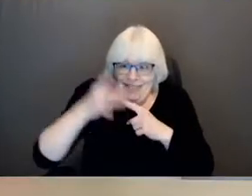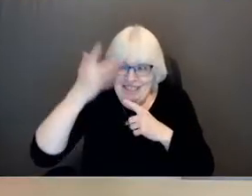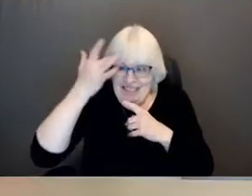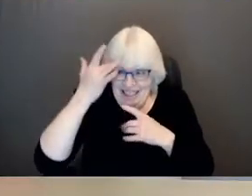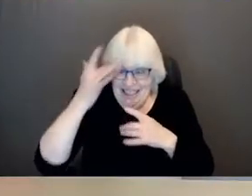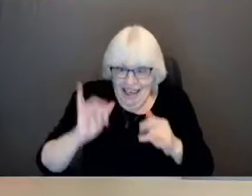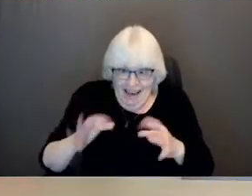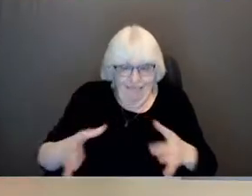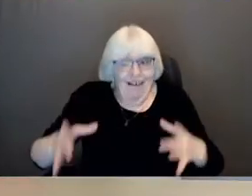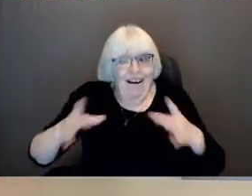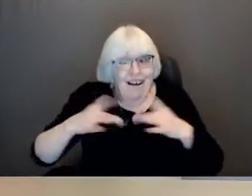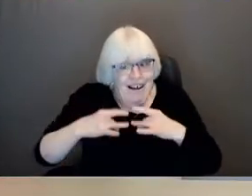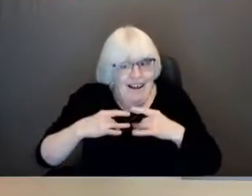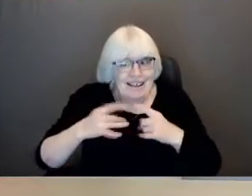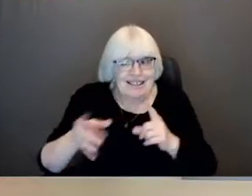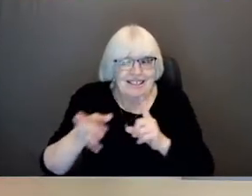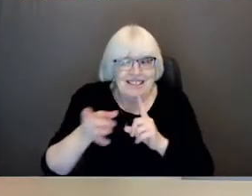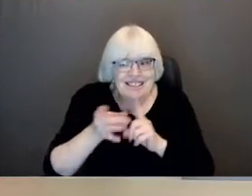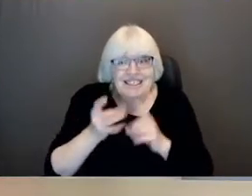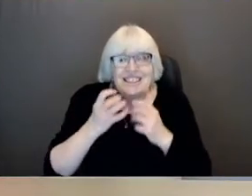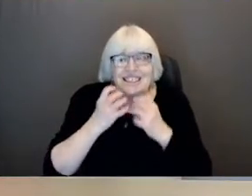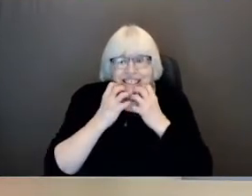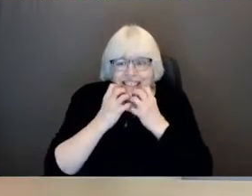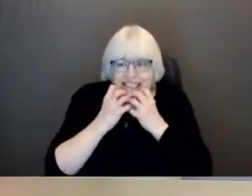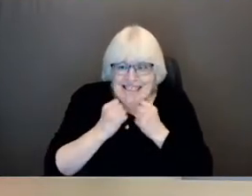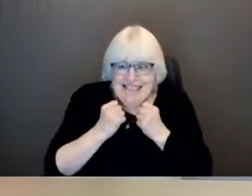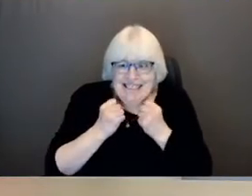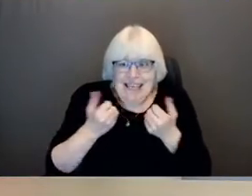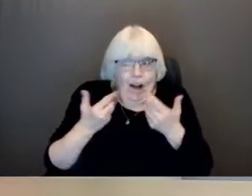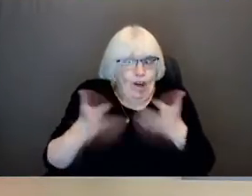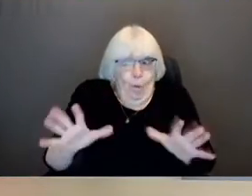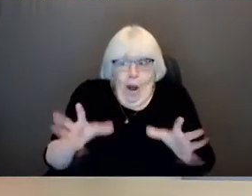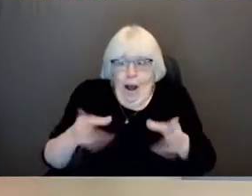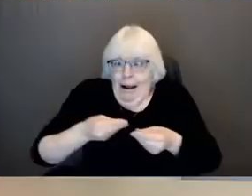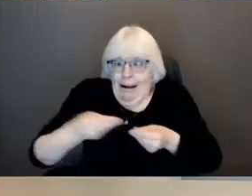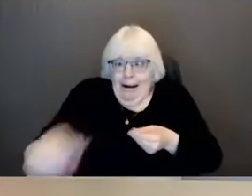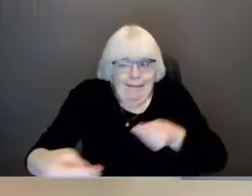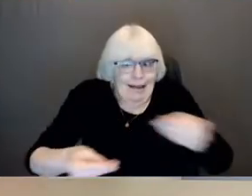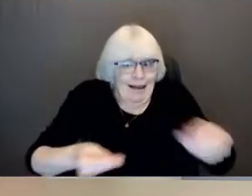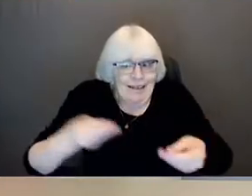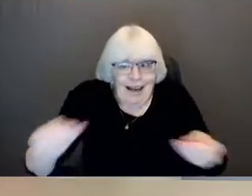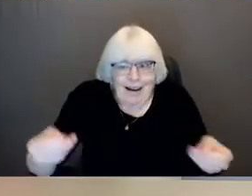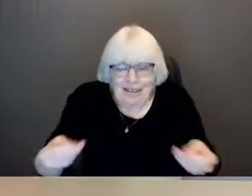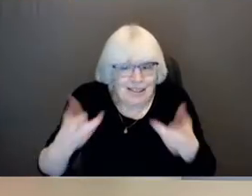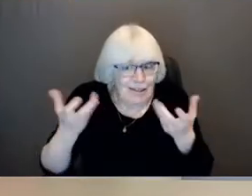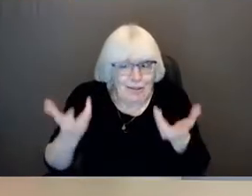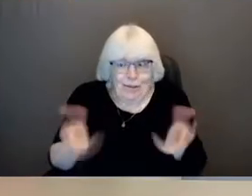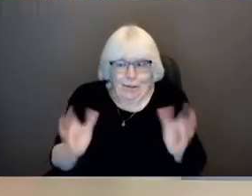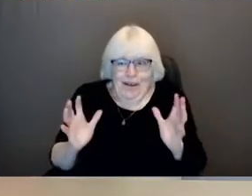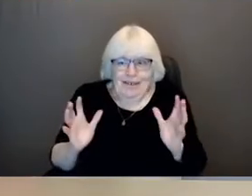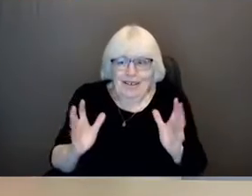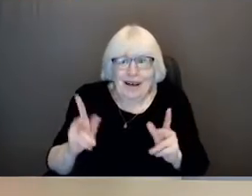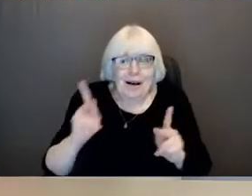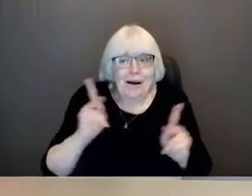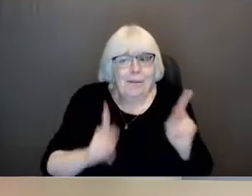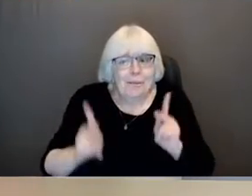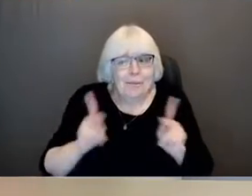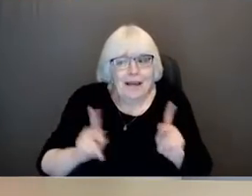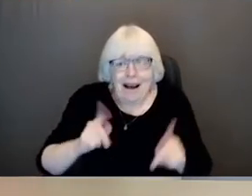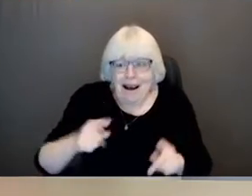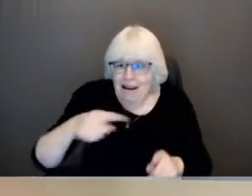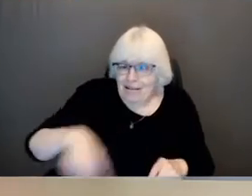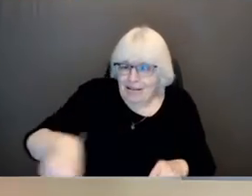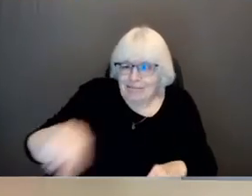And Islanders have really wanted to look after our community throughout this whole pandemic,